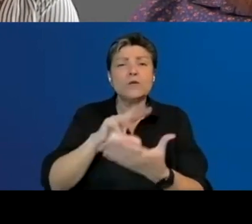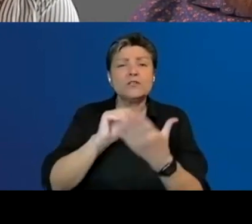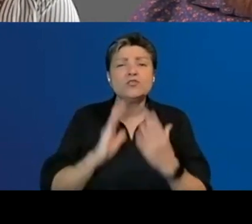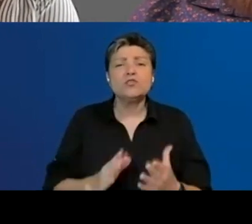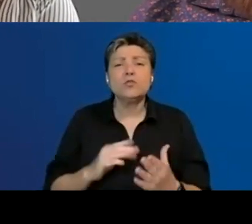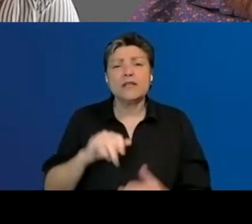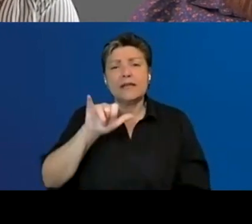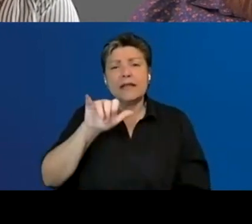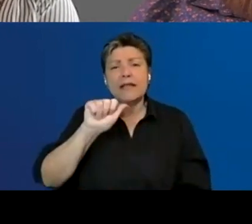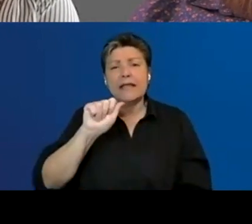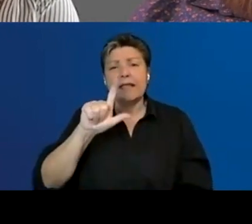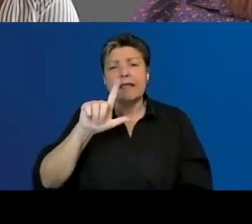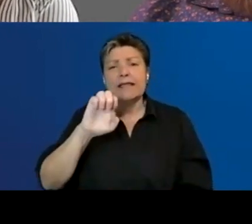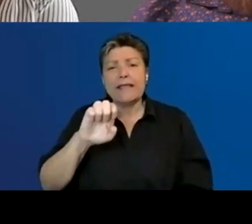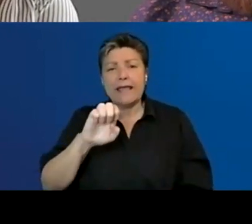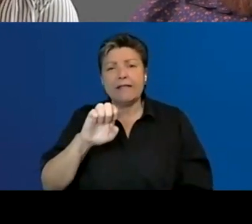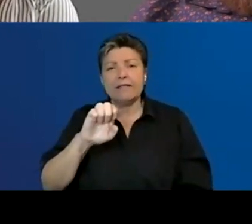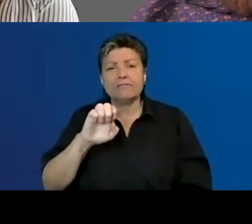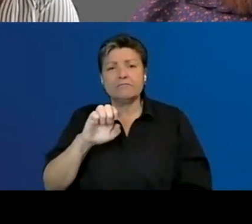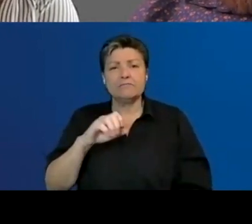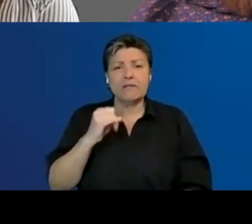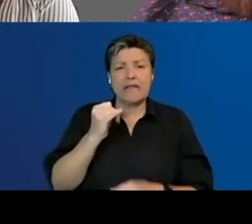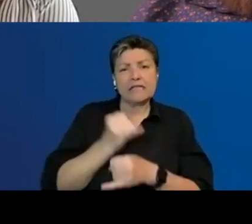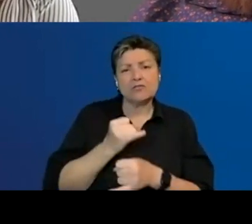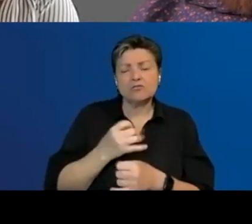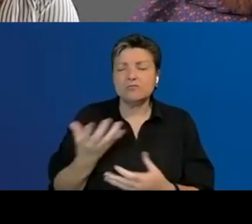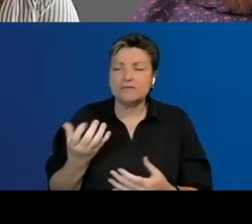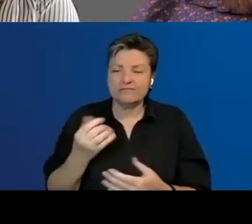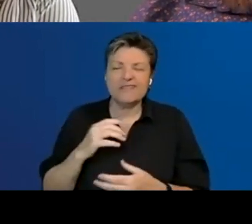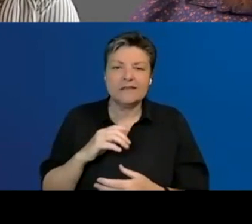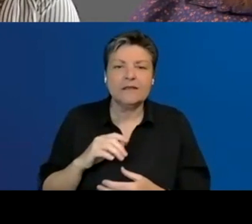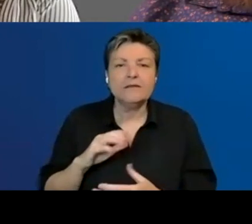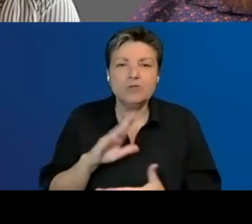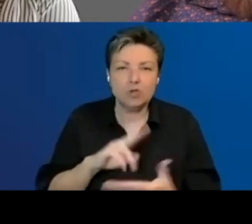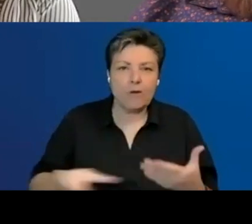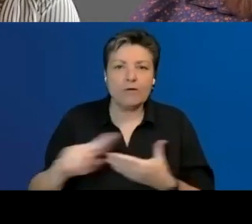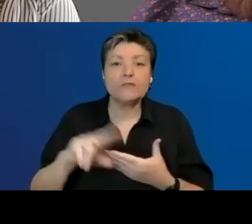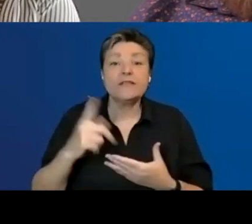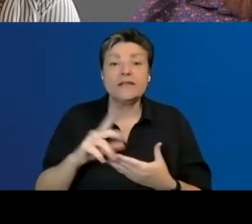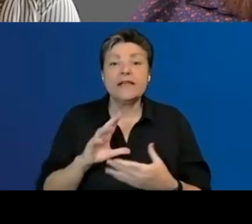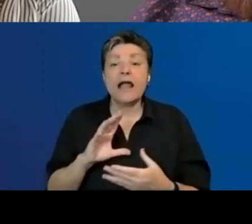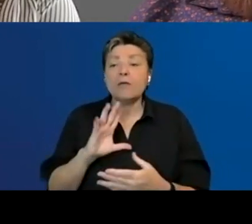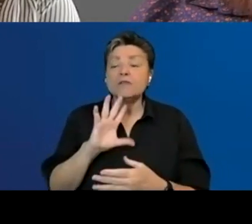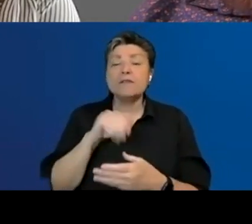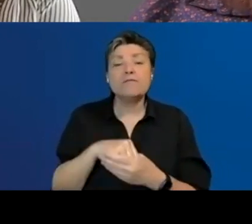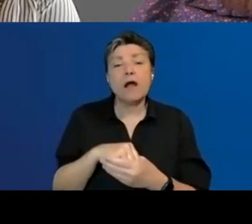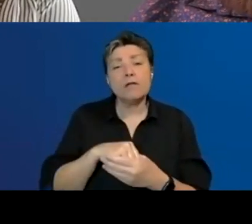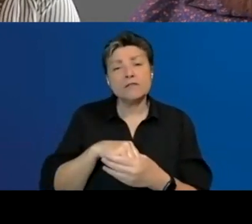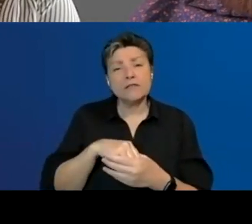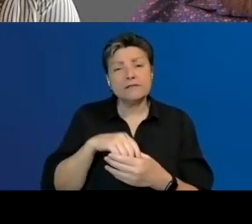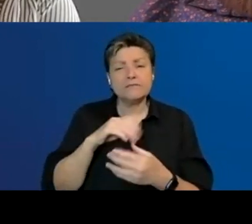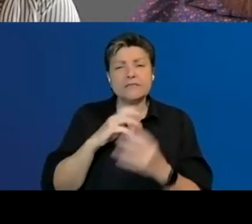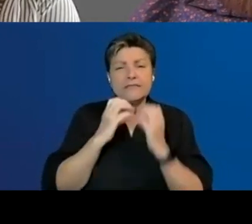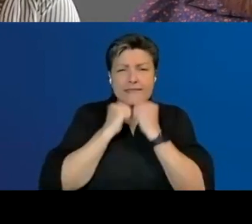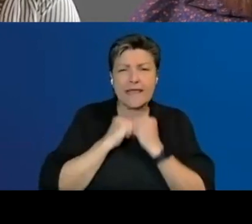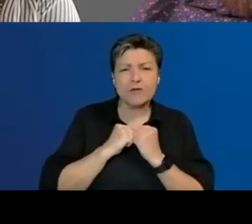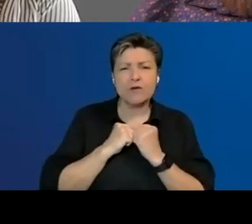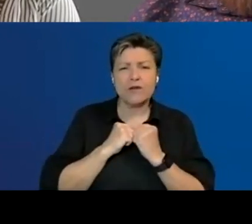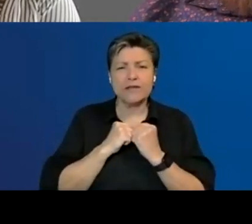of the Institute of Sacred Music. And there was a really incredible opportunity for students to